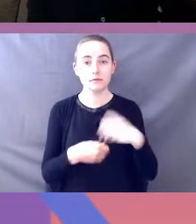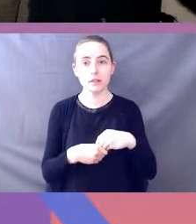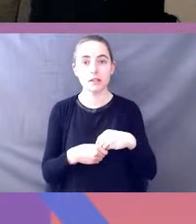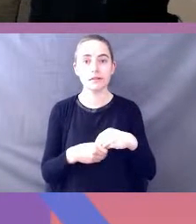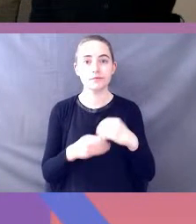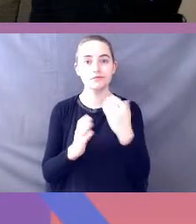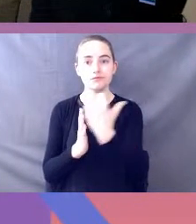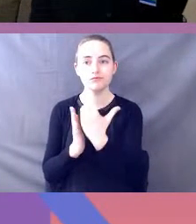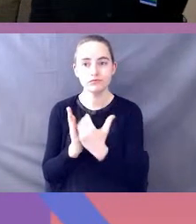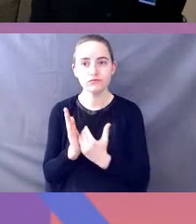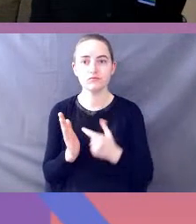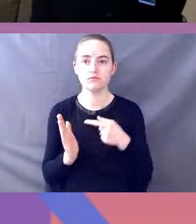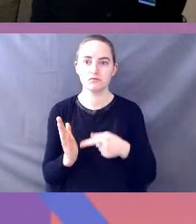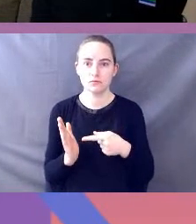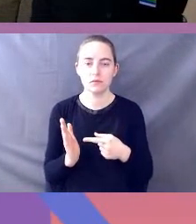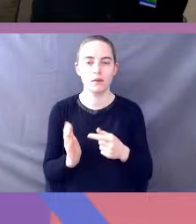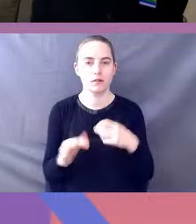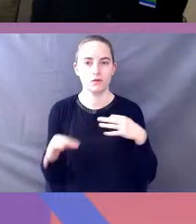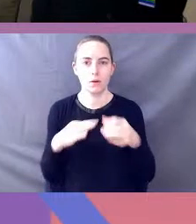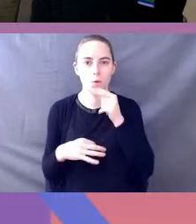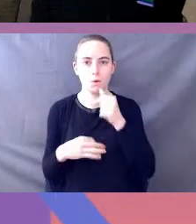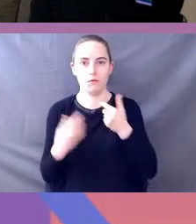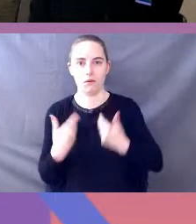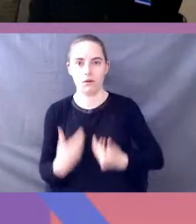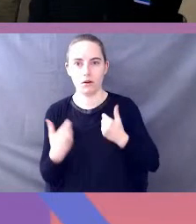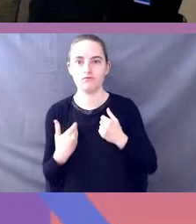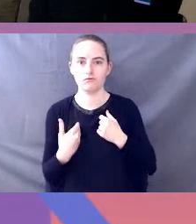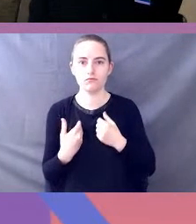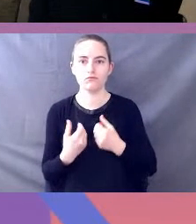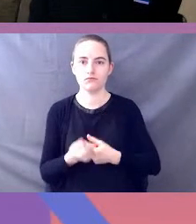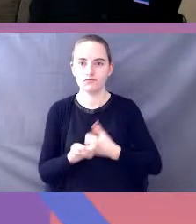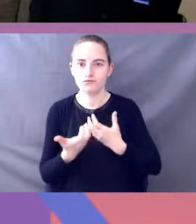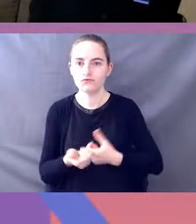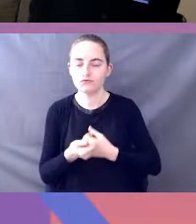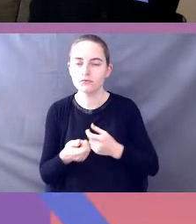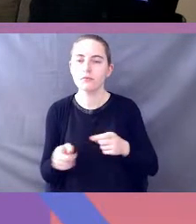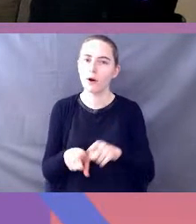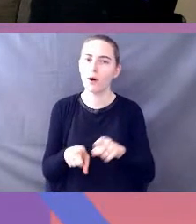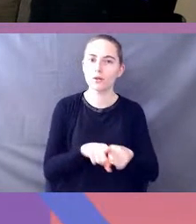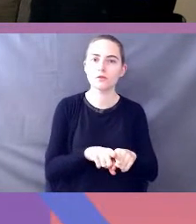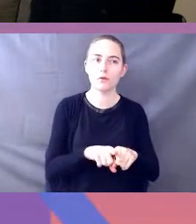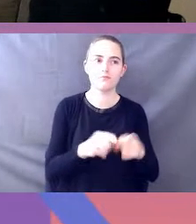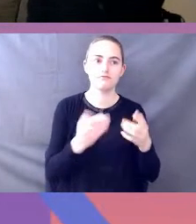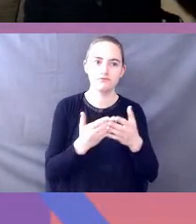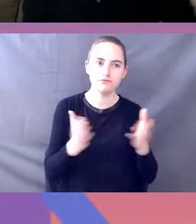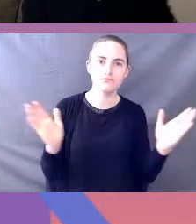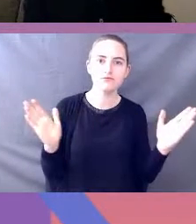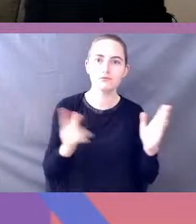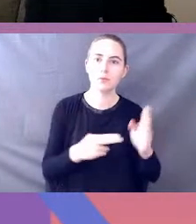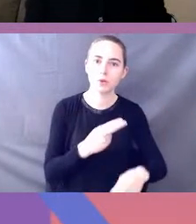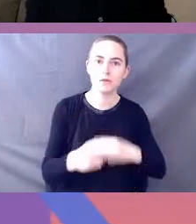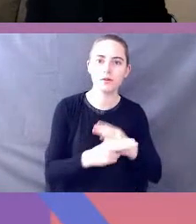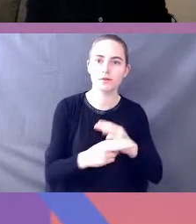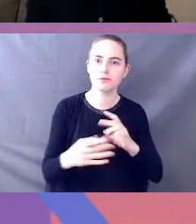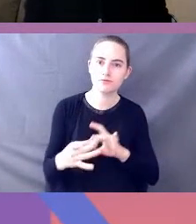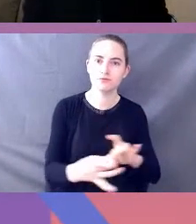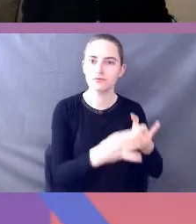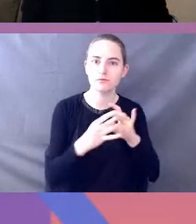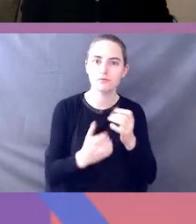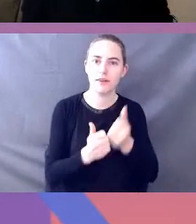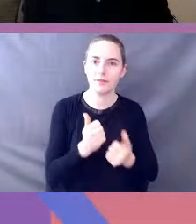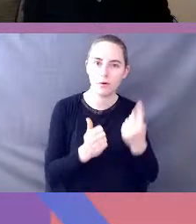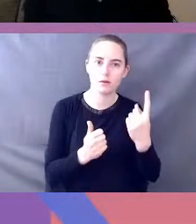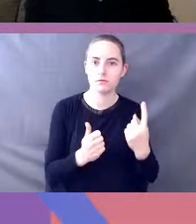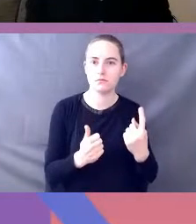also turns very universal at the end. You are judged by your appearance. I can't change my skin